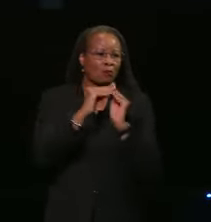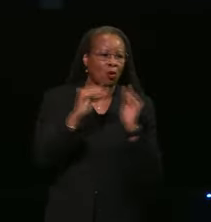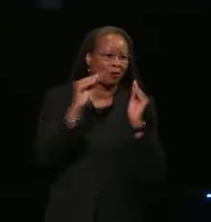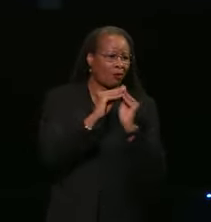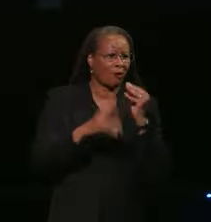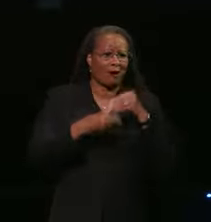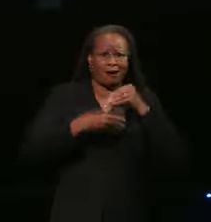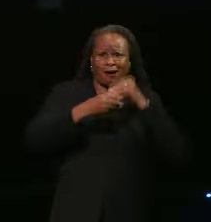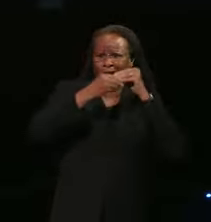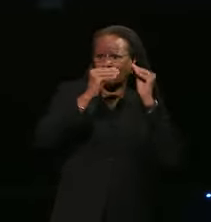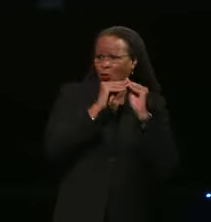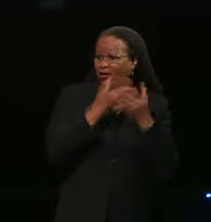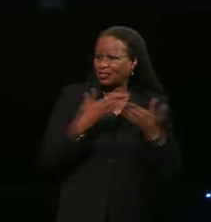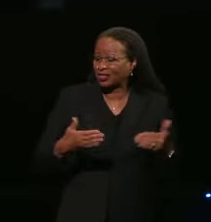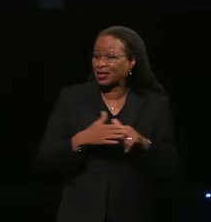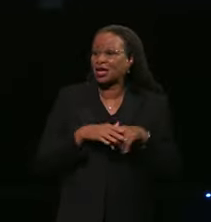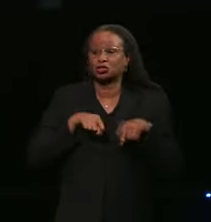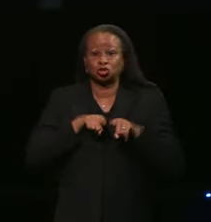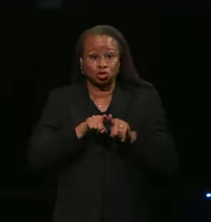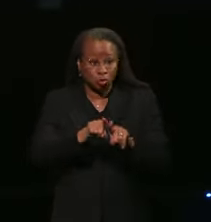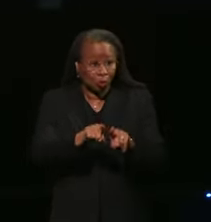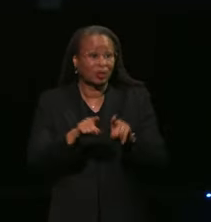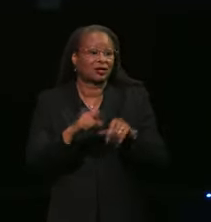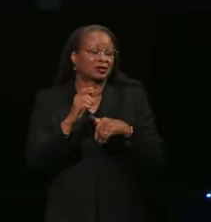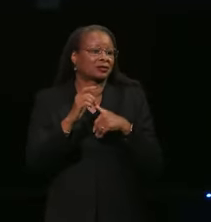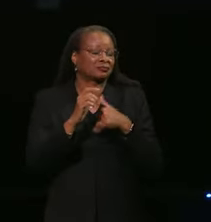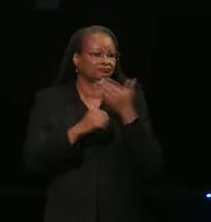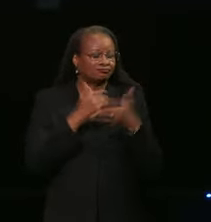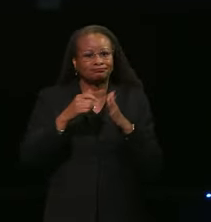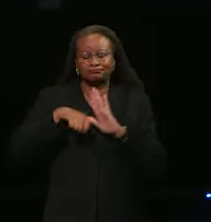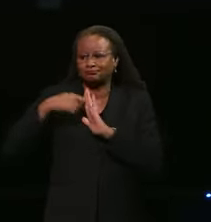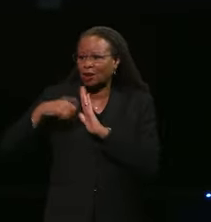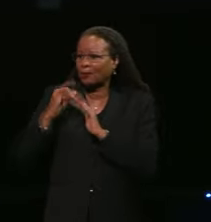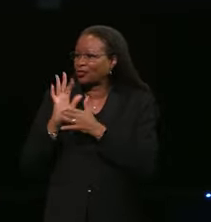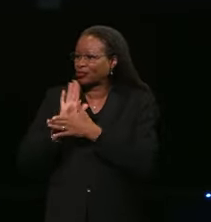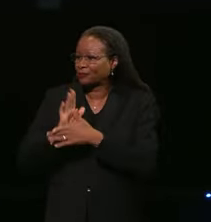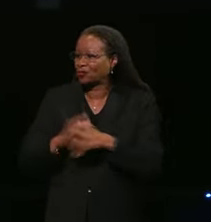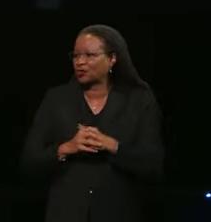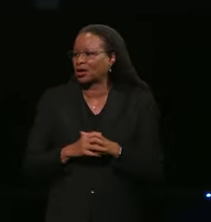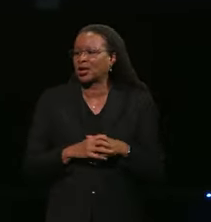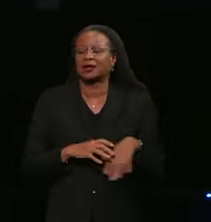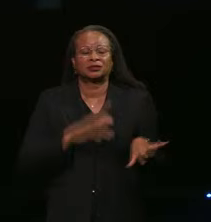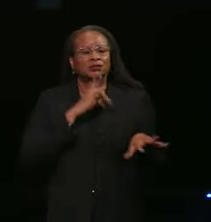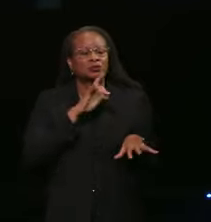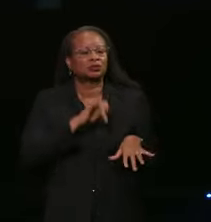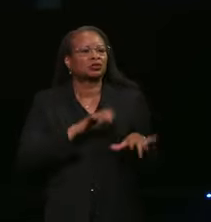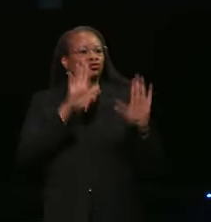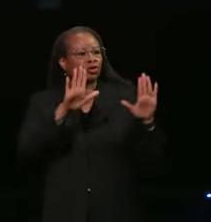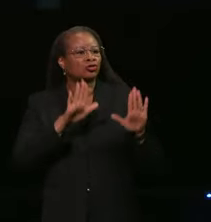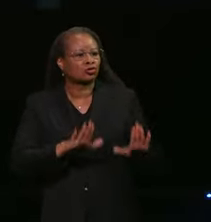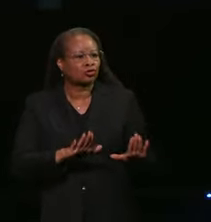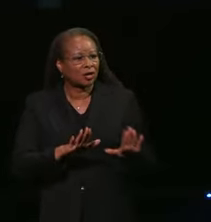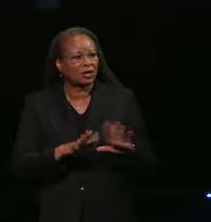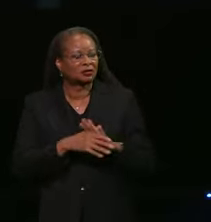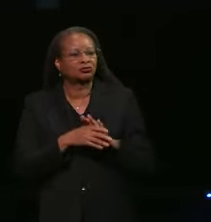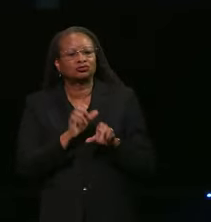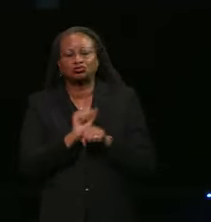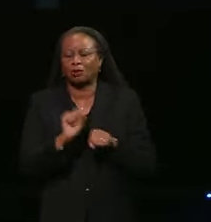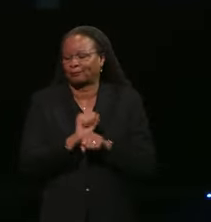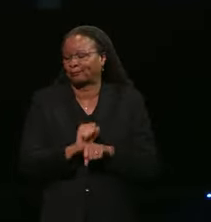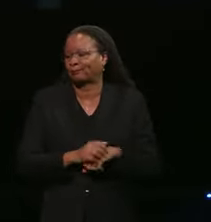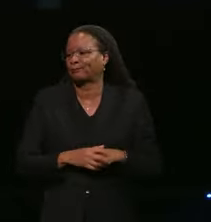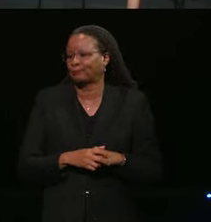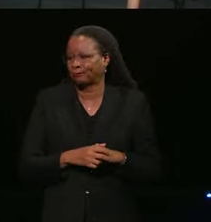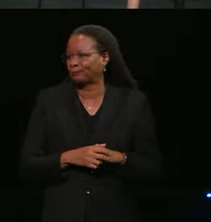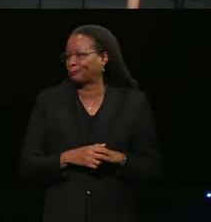things during the way of the movie. And I mean, it was a really great journey. And